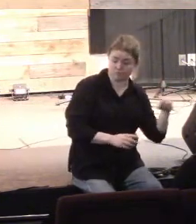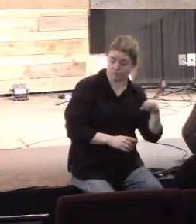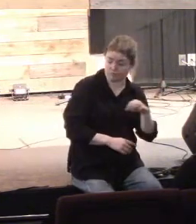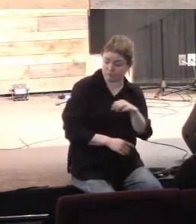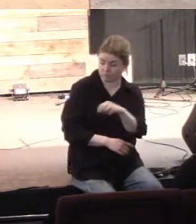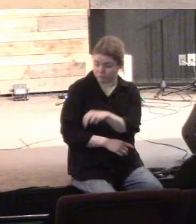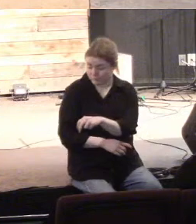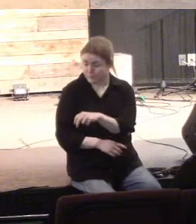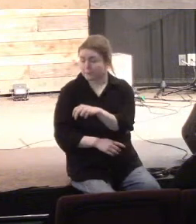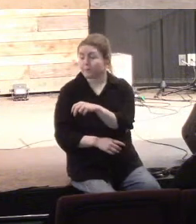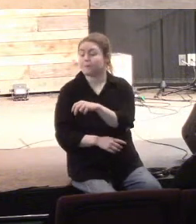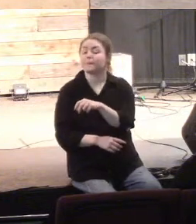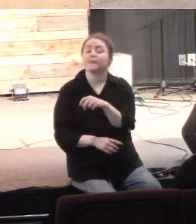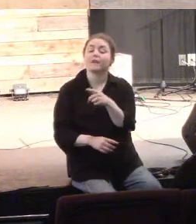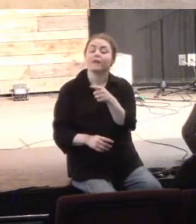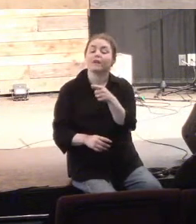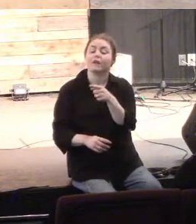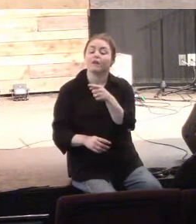Probably in rigor.